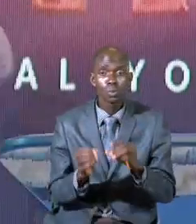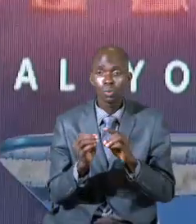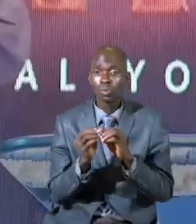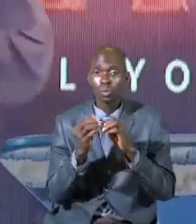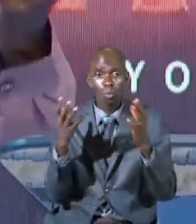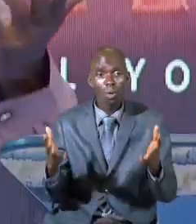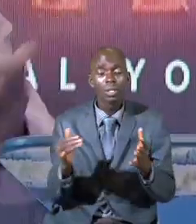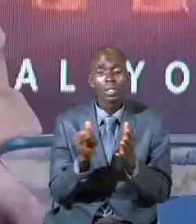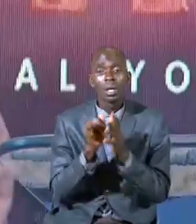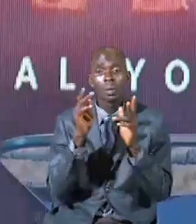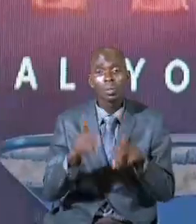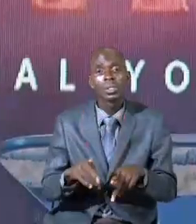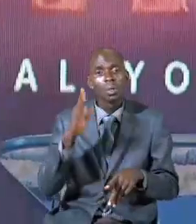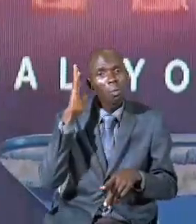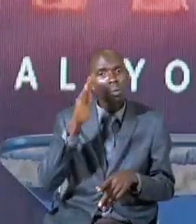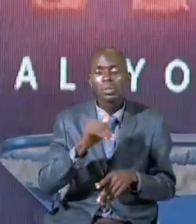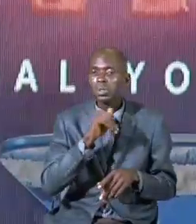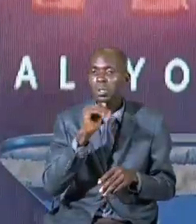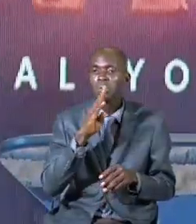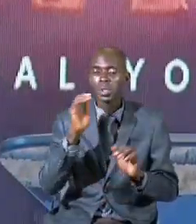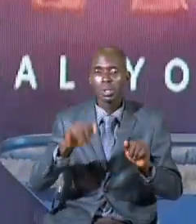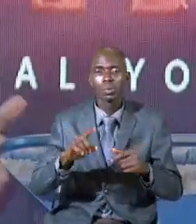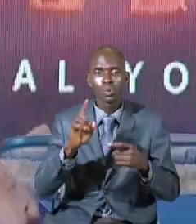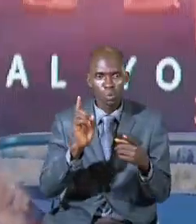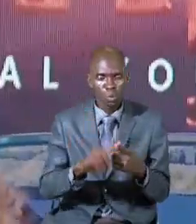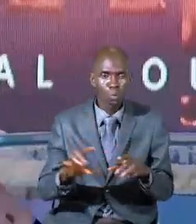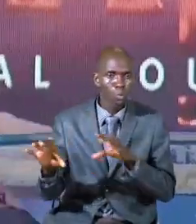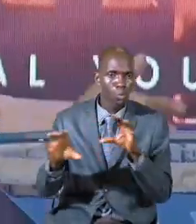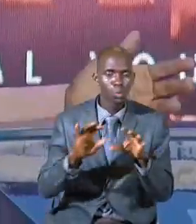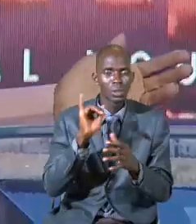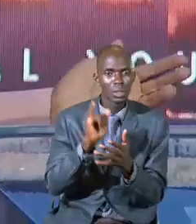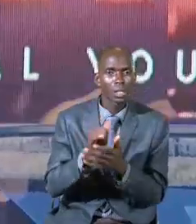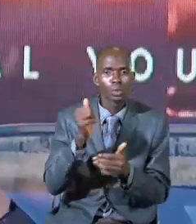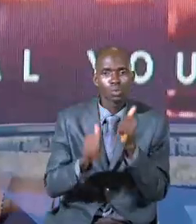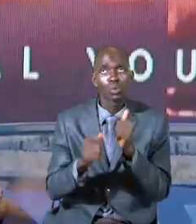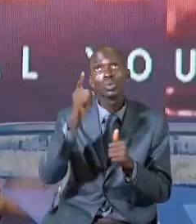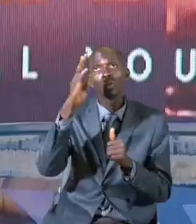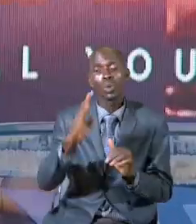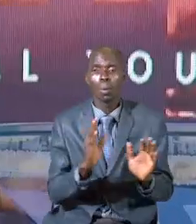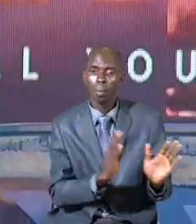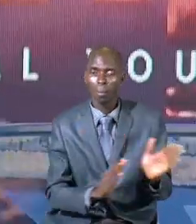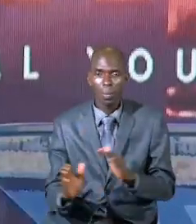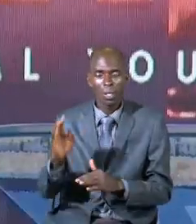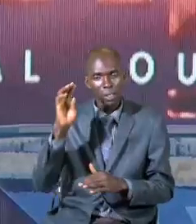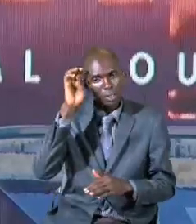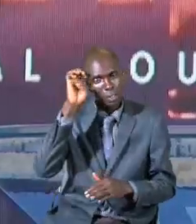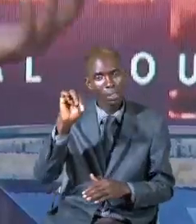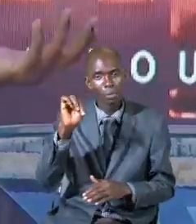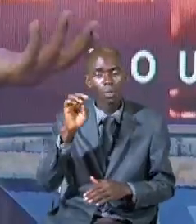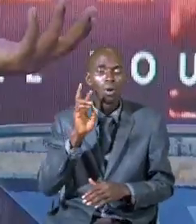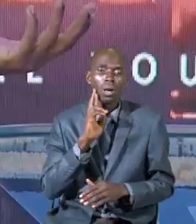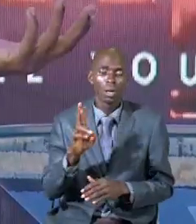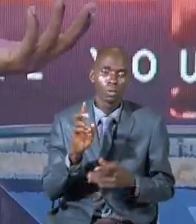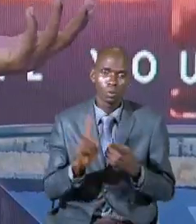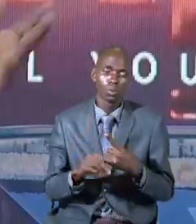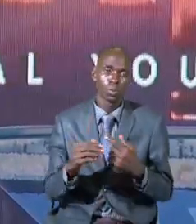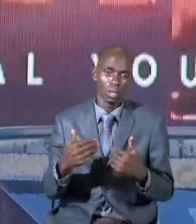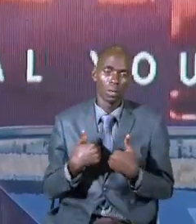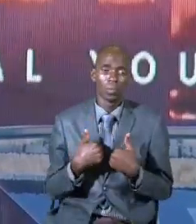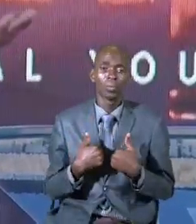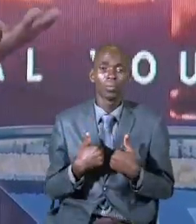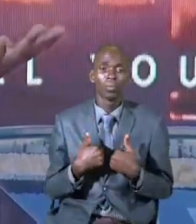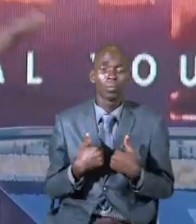The Lord has not created us to sleep perpetually, to forget ourselves,